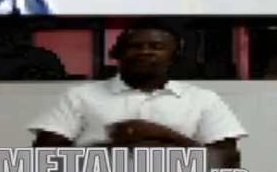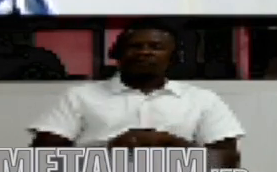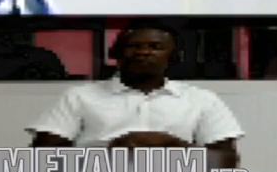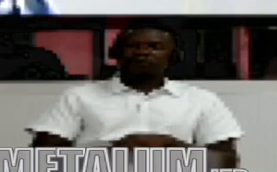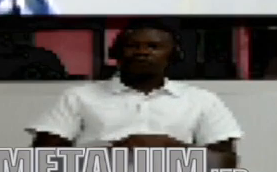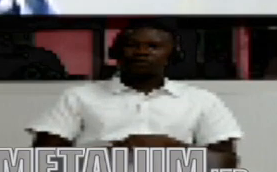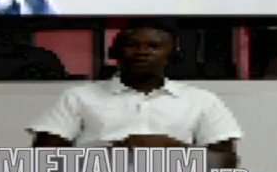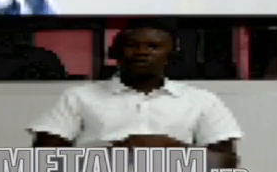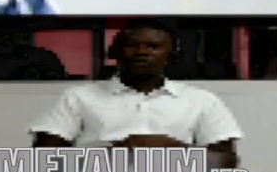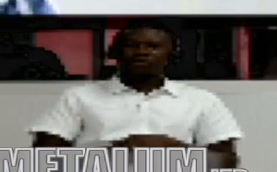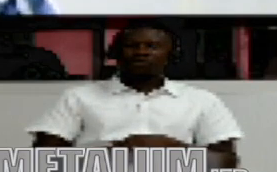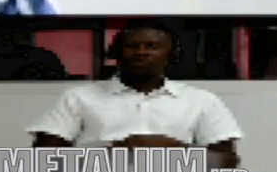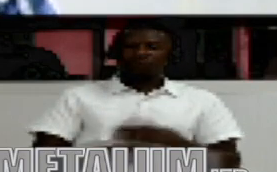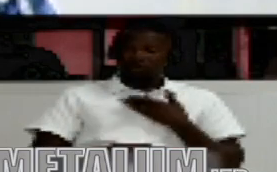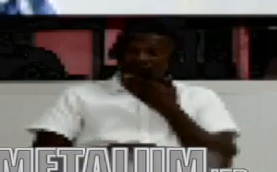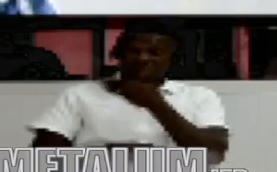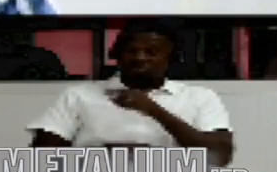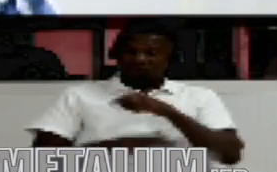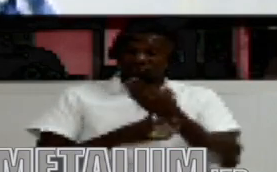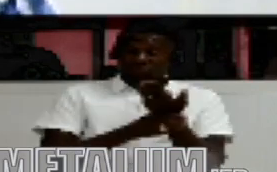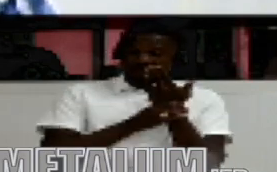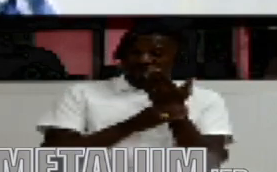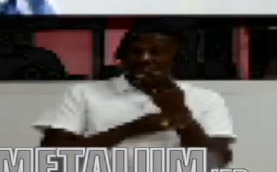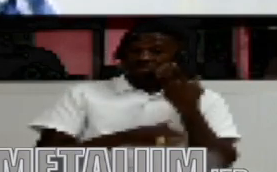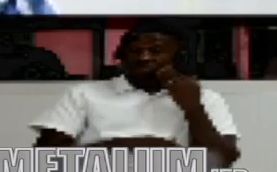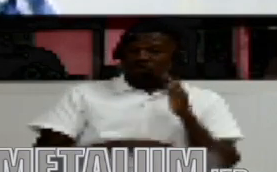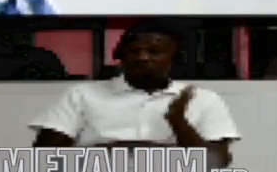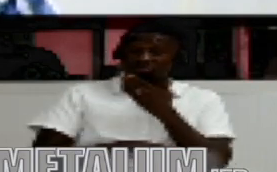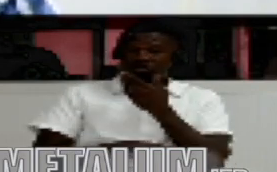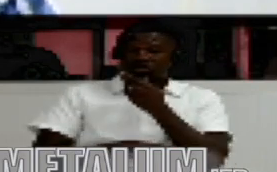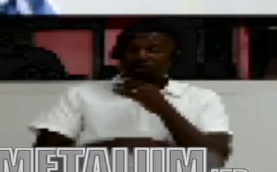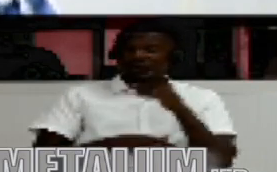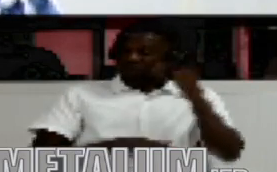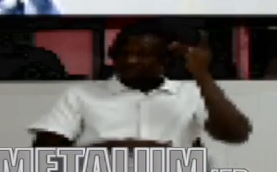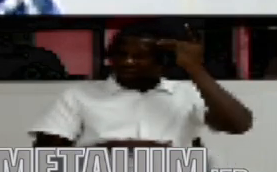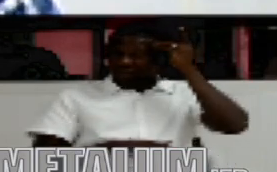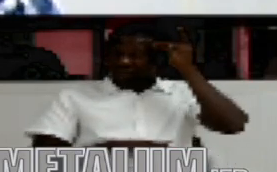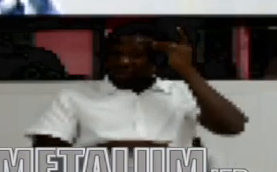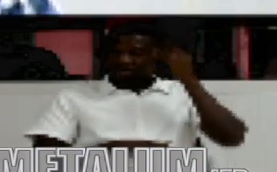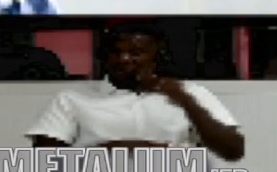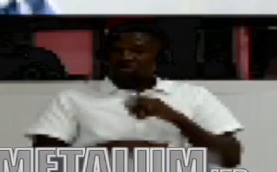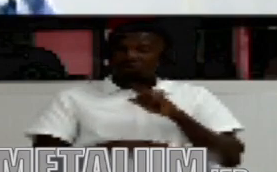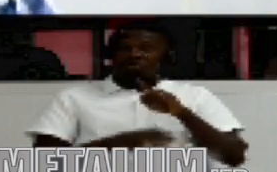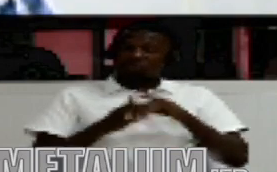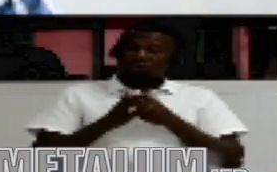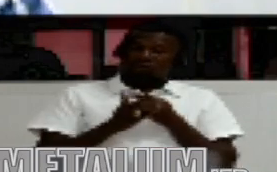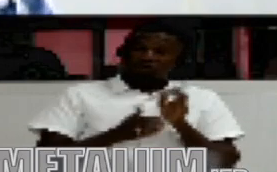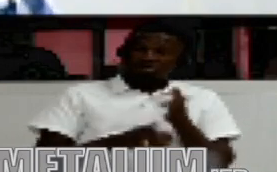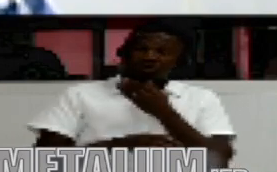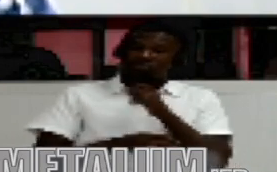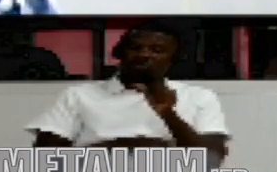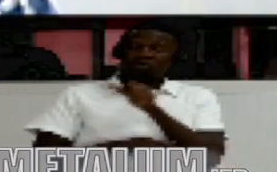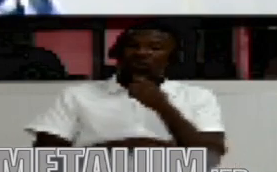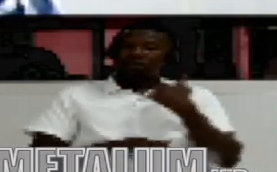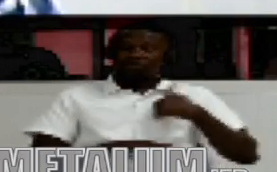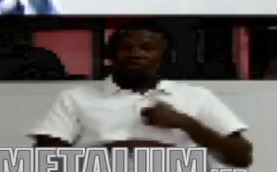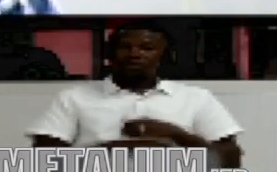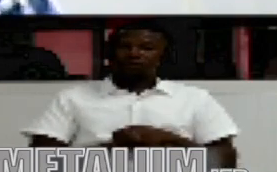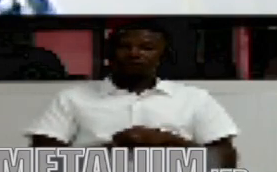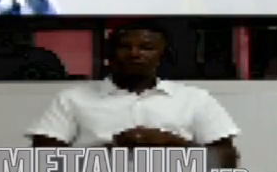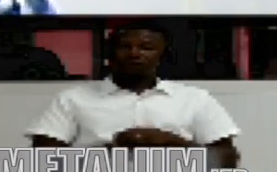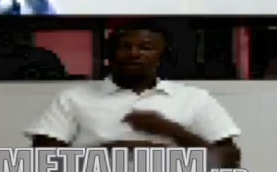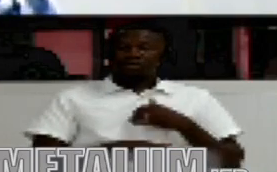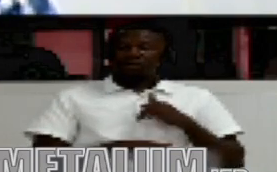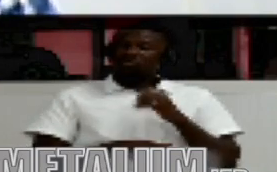And were you on your own when you went to Dakar, or you went with some other people? Oh, I was there with Yusufa,